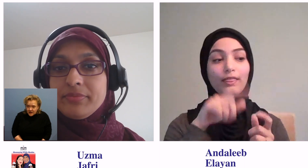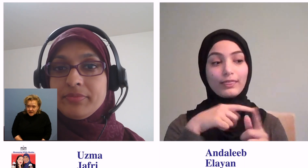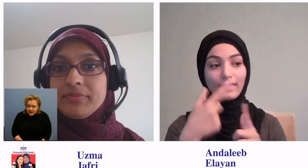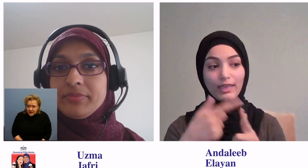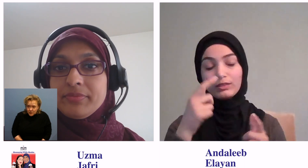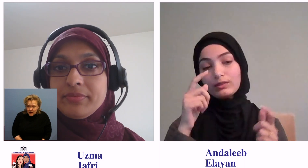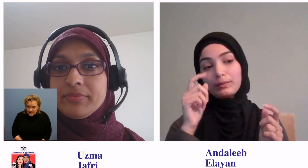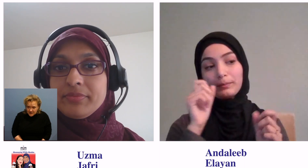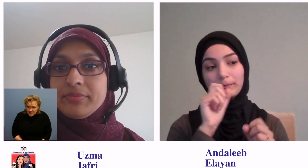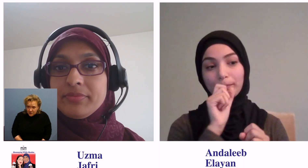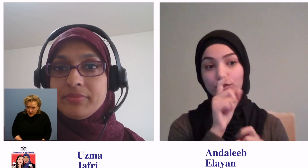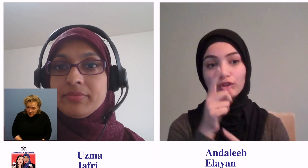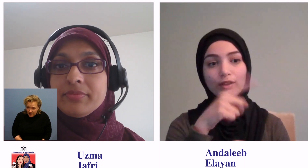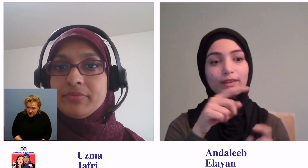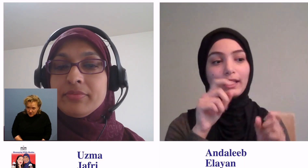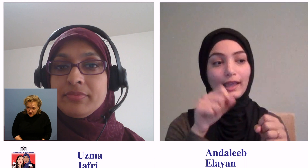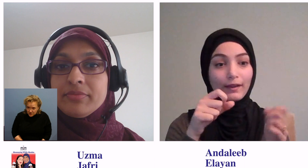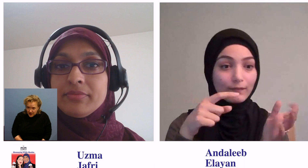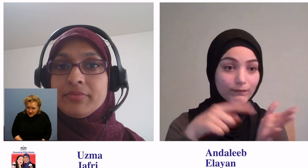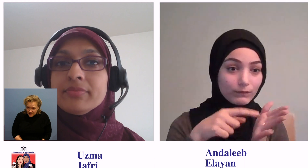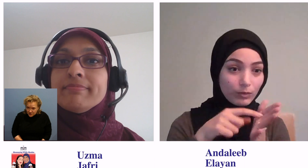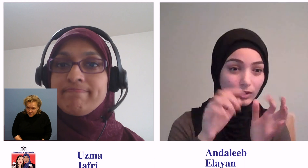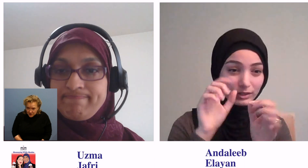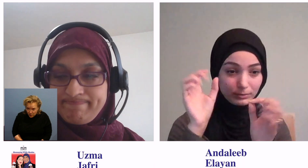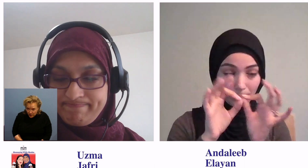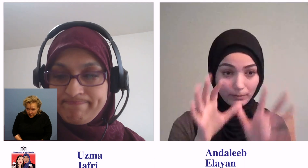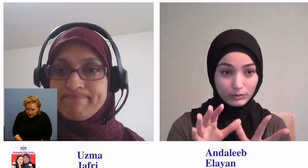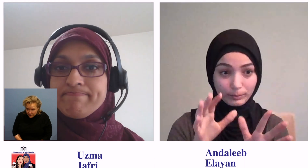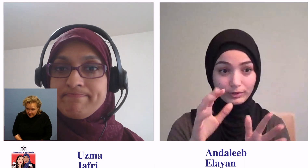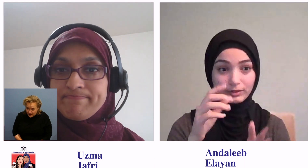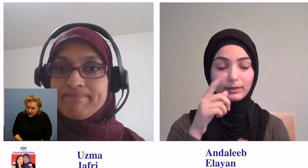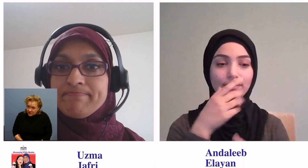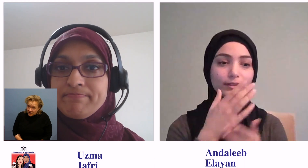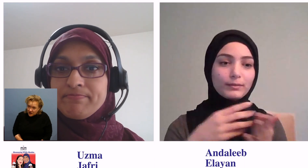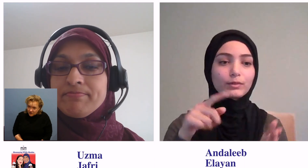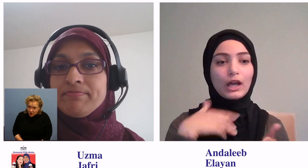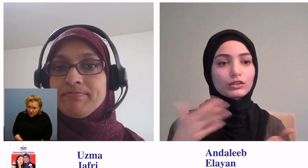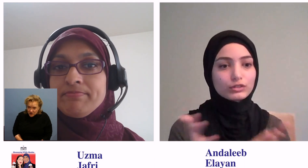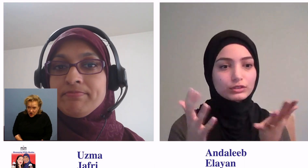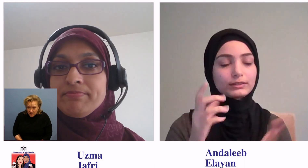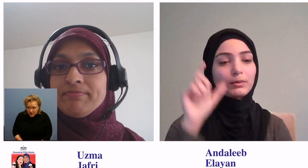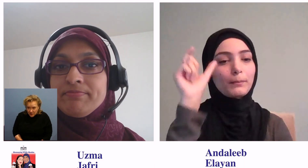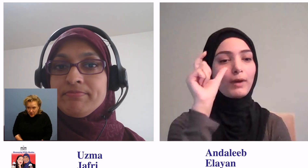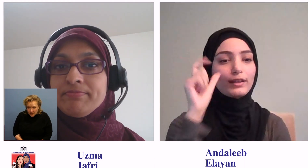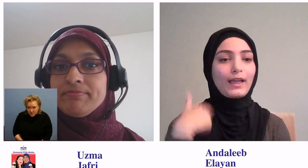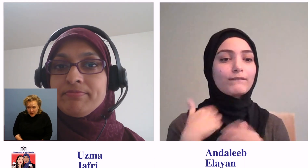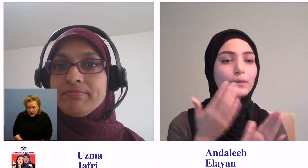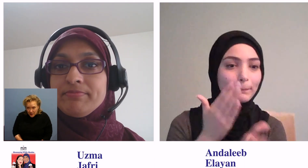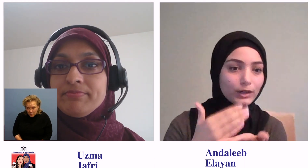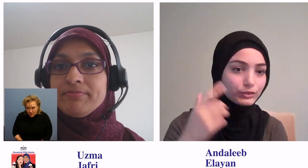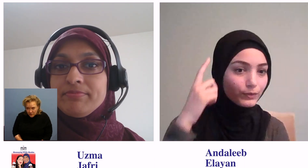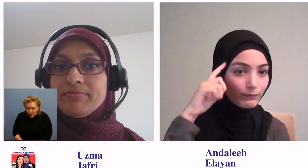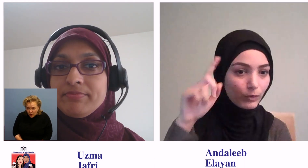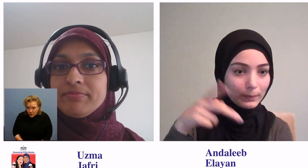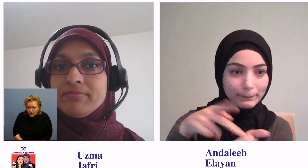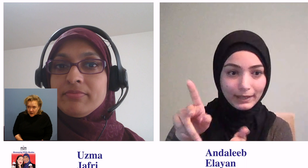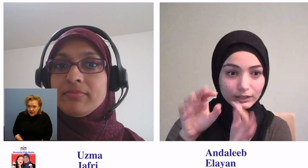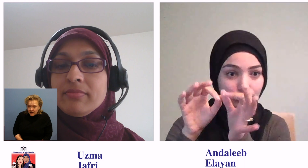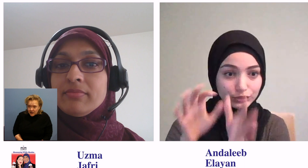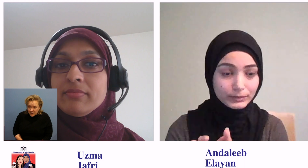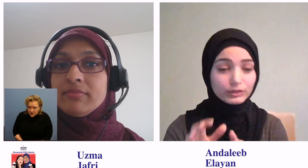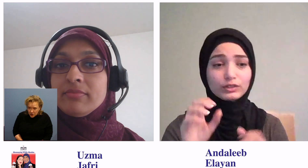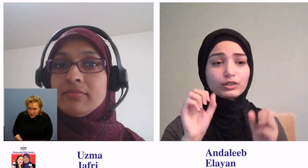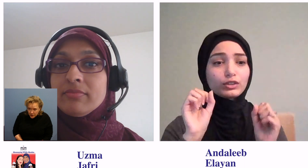And honestly, that's the way it is. Deaf people have to ask others to be aware. And then we have to kind of go in and talk about, you know, people say, well, can we afford